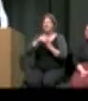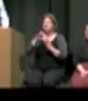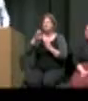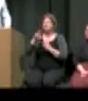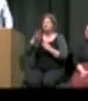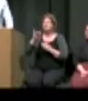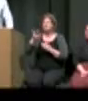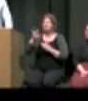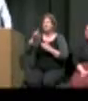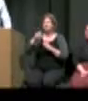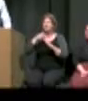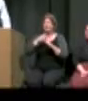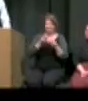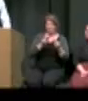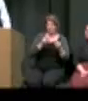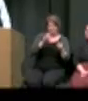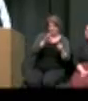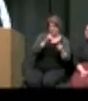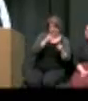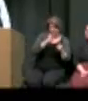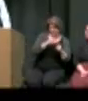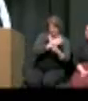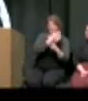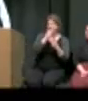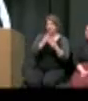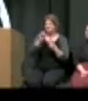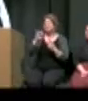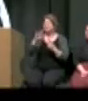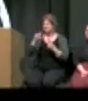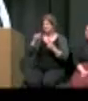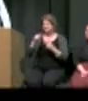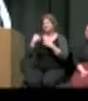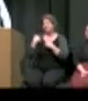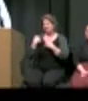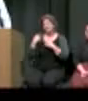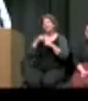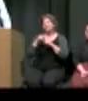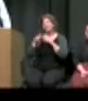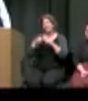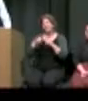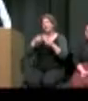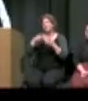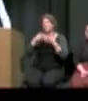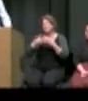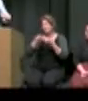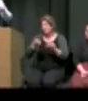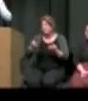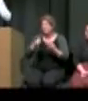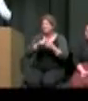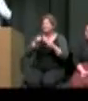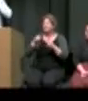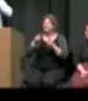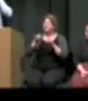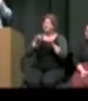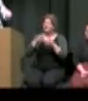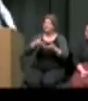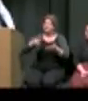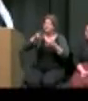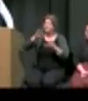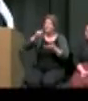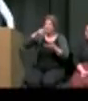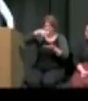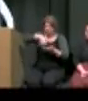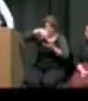started after the sand system, so a little bigger equipment, a little bigger bucket. We were able to just move a little bit more material last